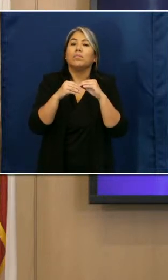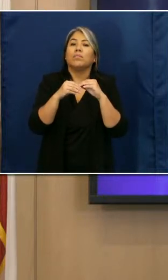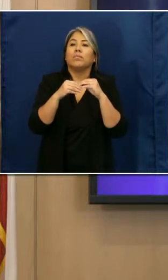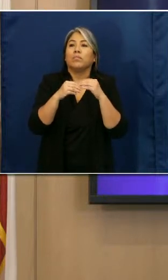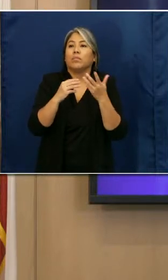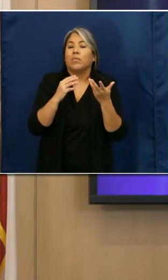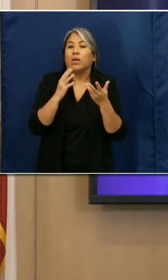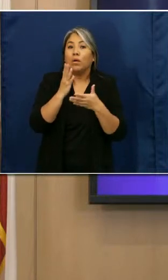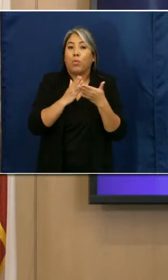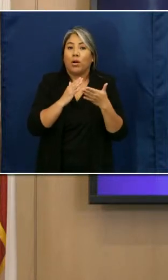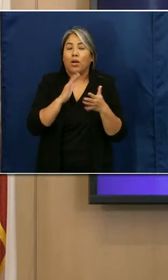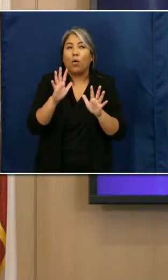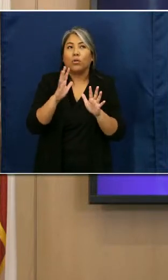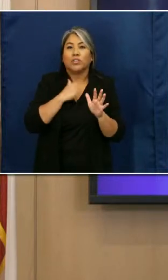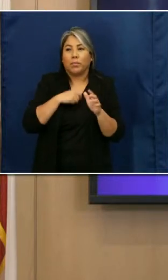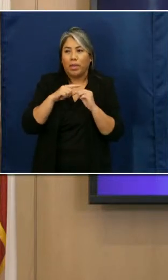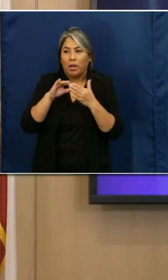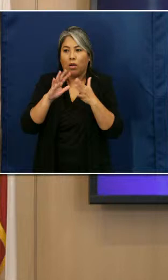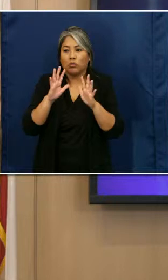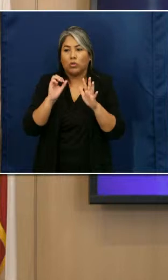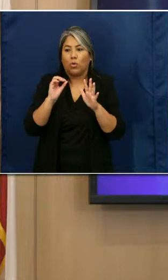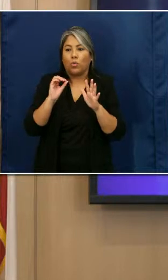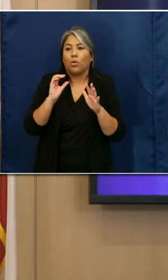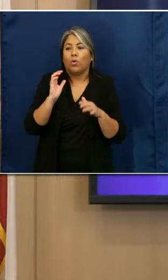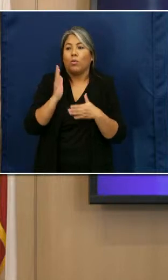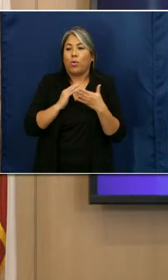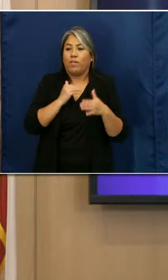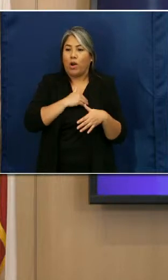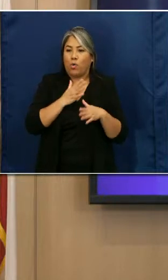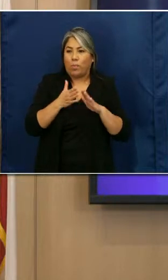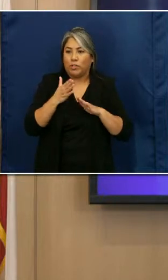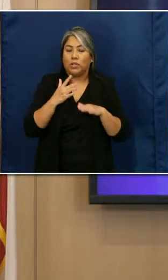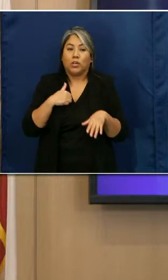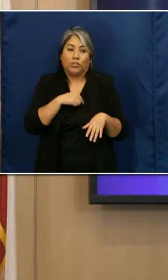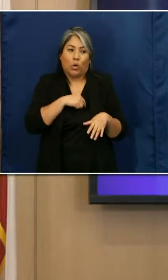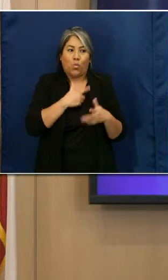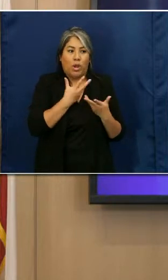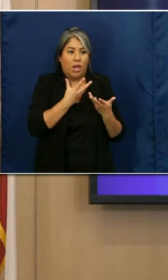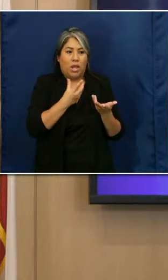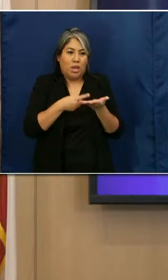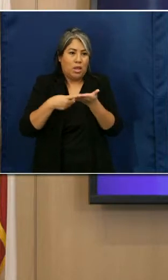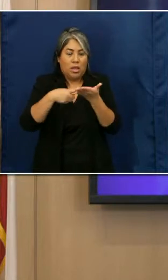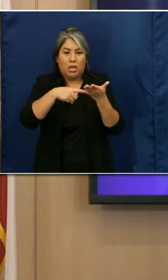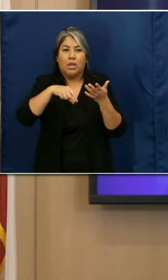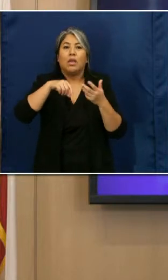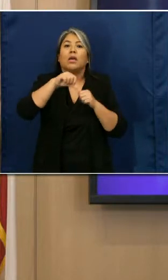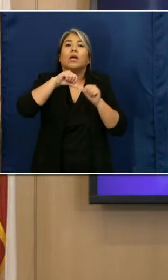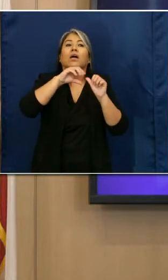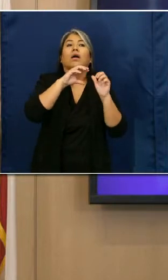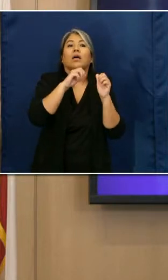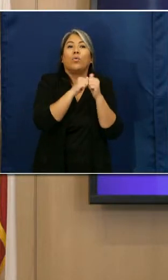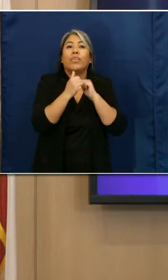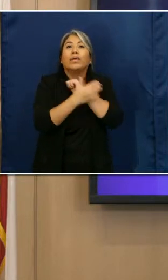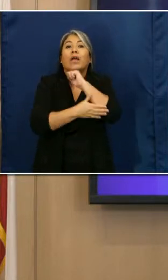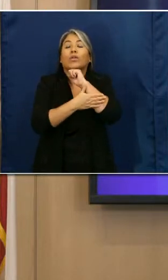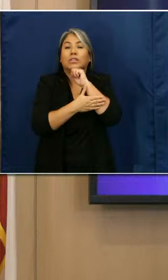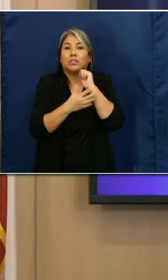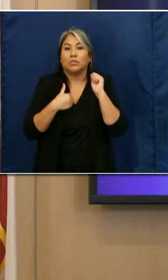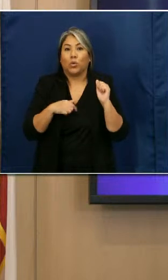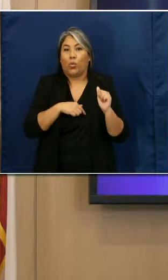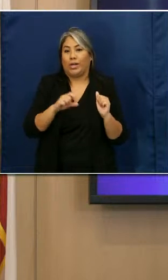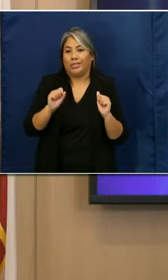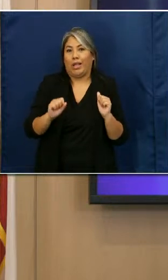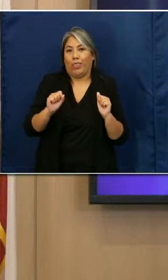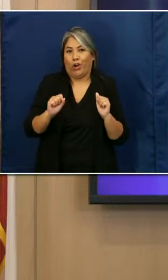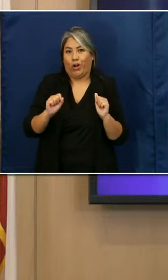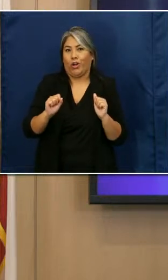of our operation, sorry about that, is we talk amongst ourselves within counties. We're in a southern region.